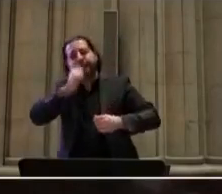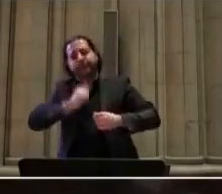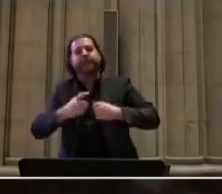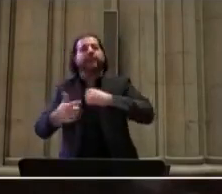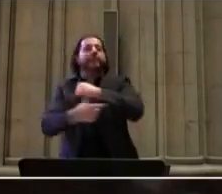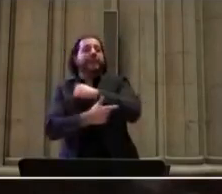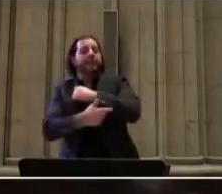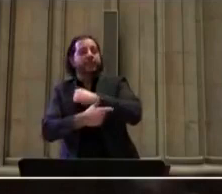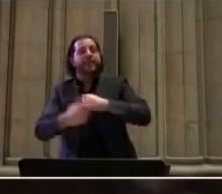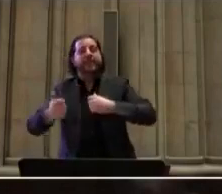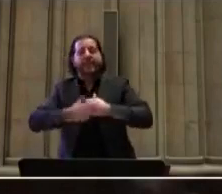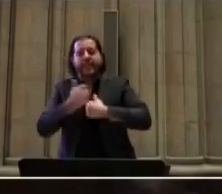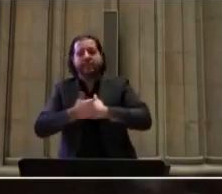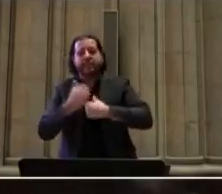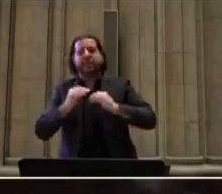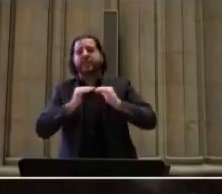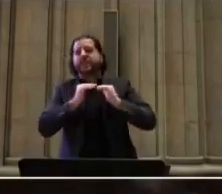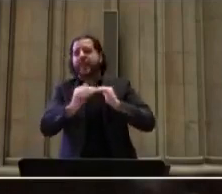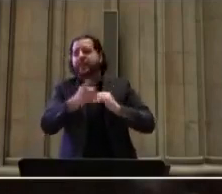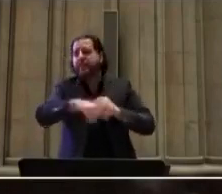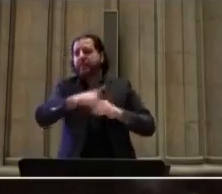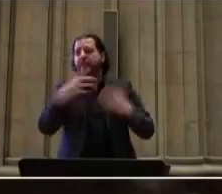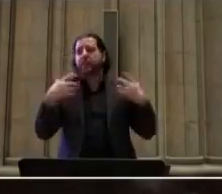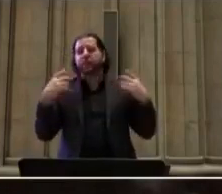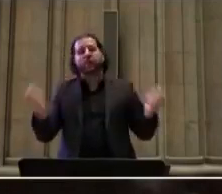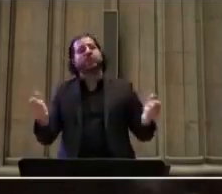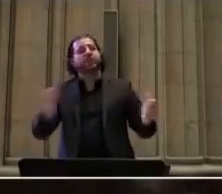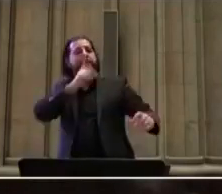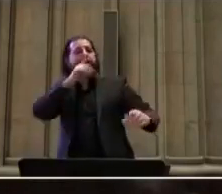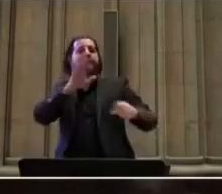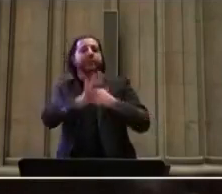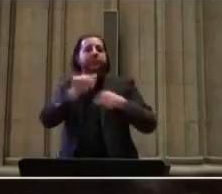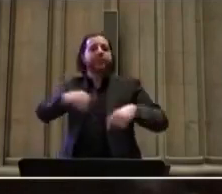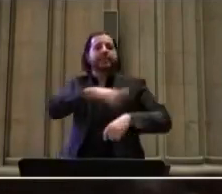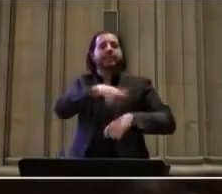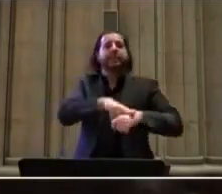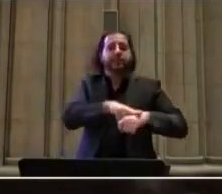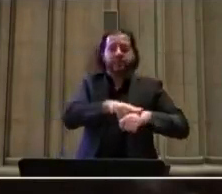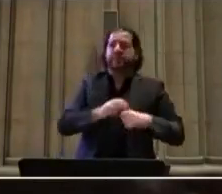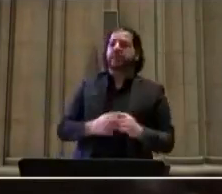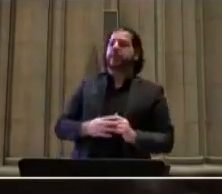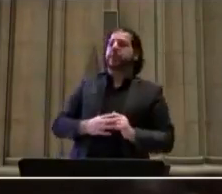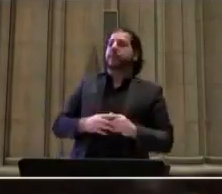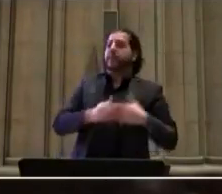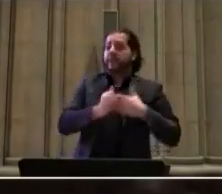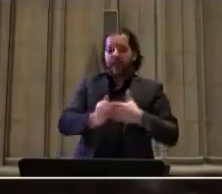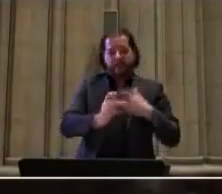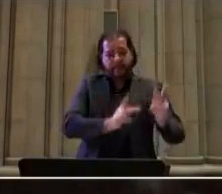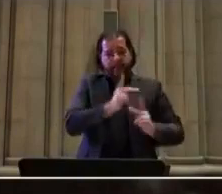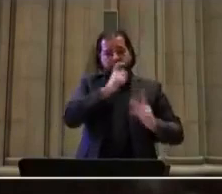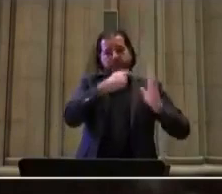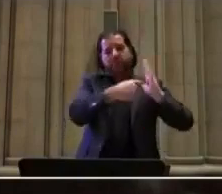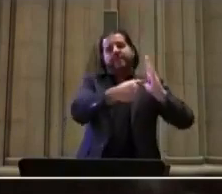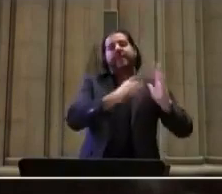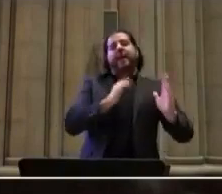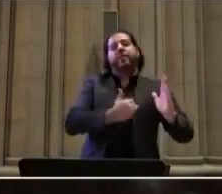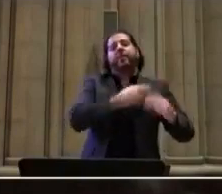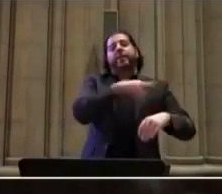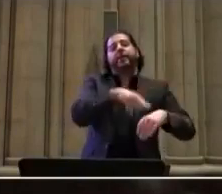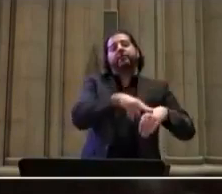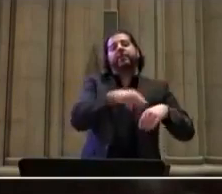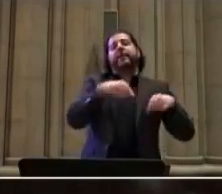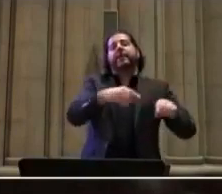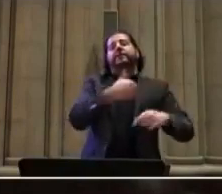peril. Sustain them in their courage and dedication. Guide those who represent our nation